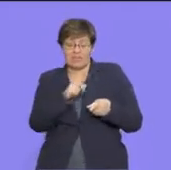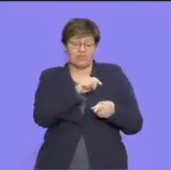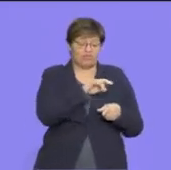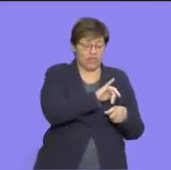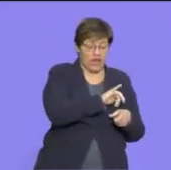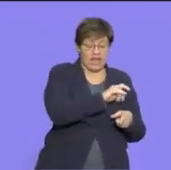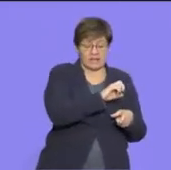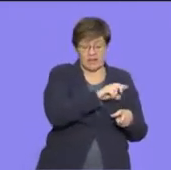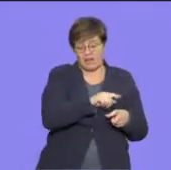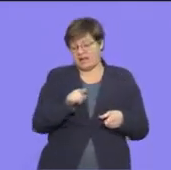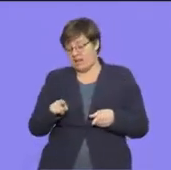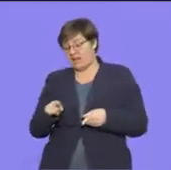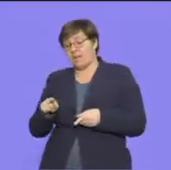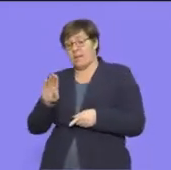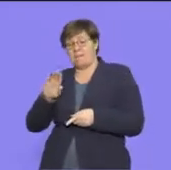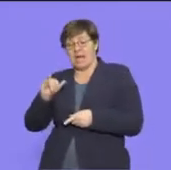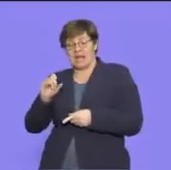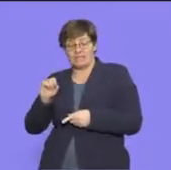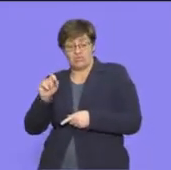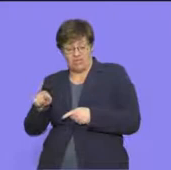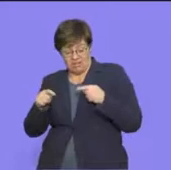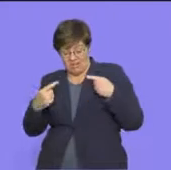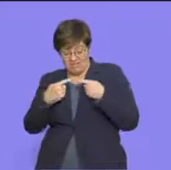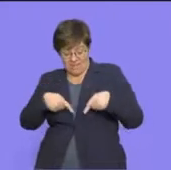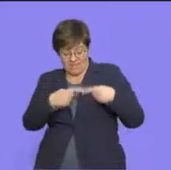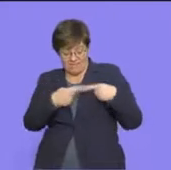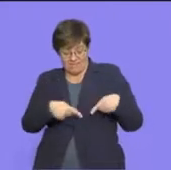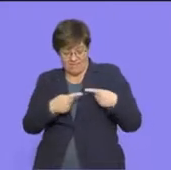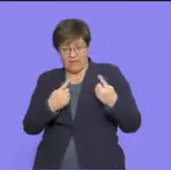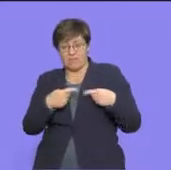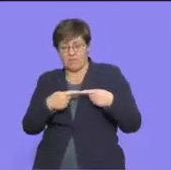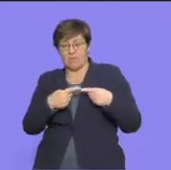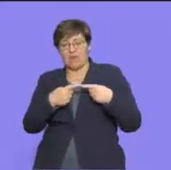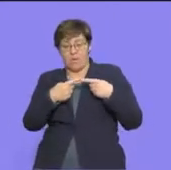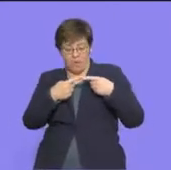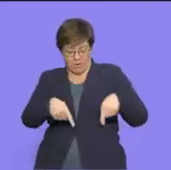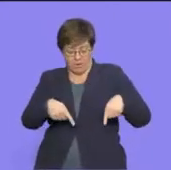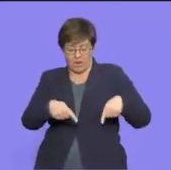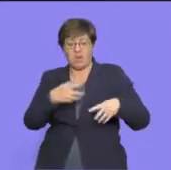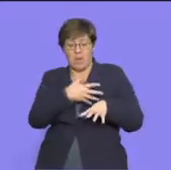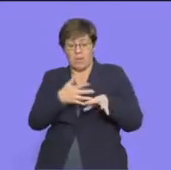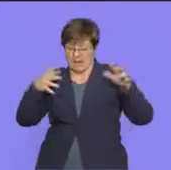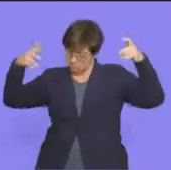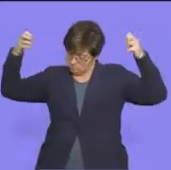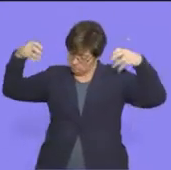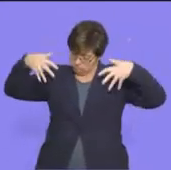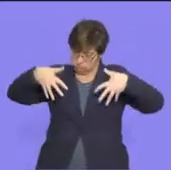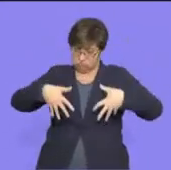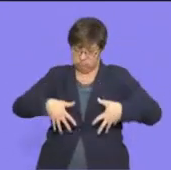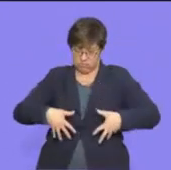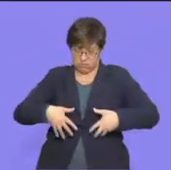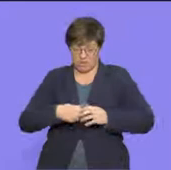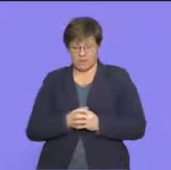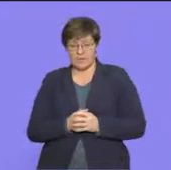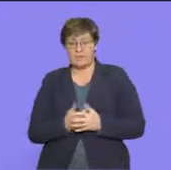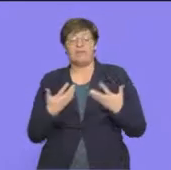valves, they must open. Because what does the blood do? It rushes into the ventricles. Now, as